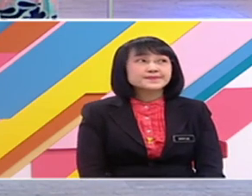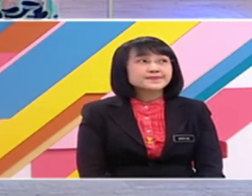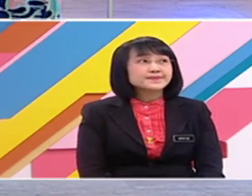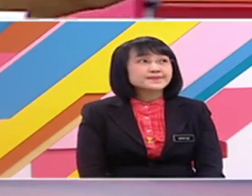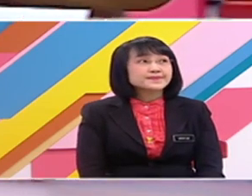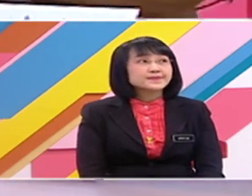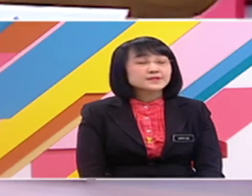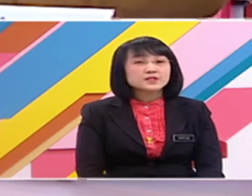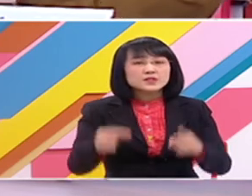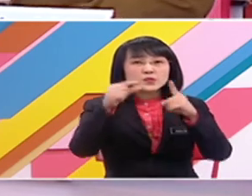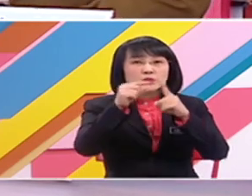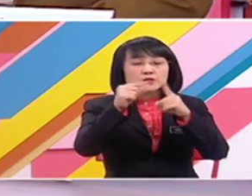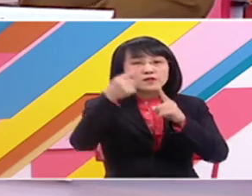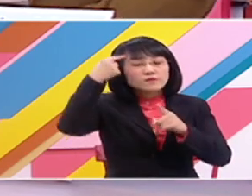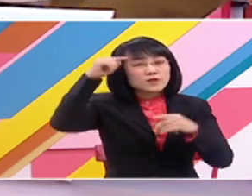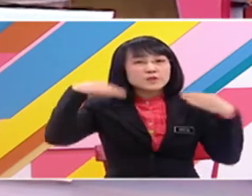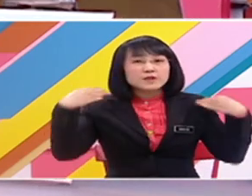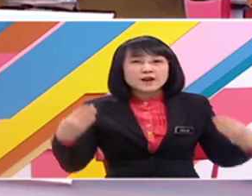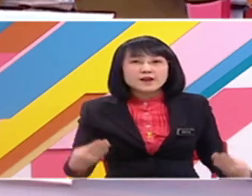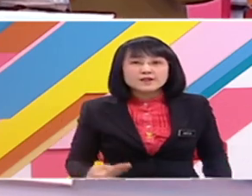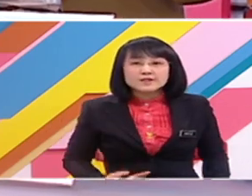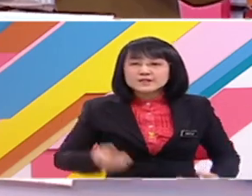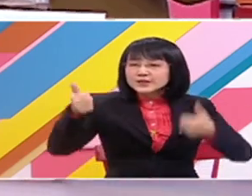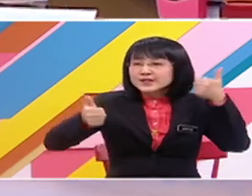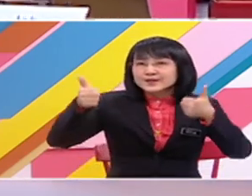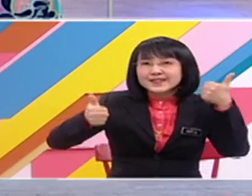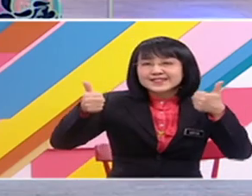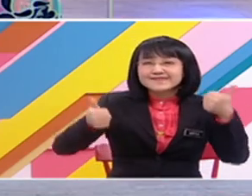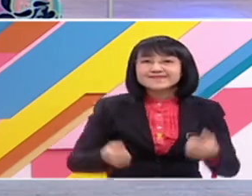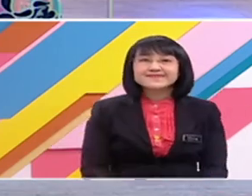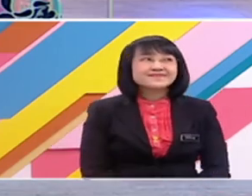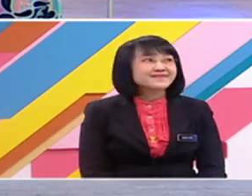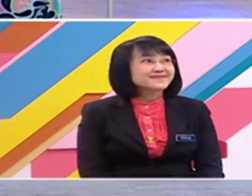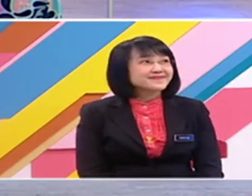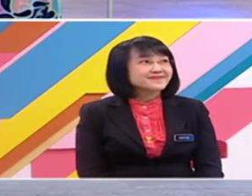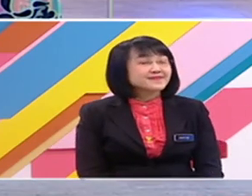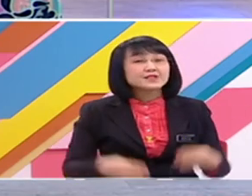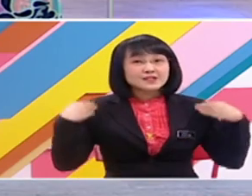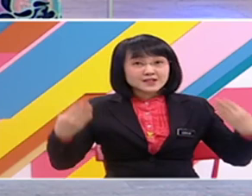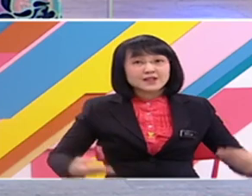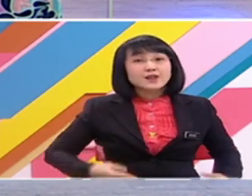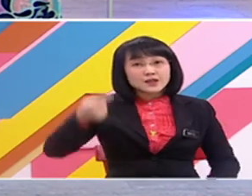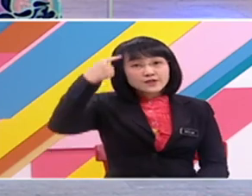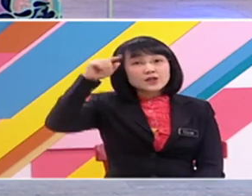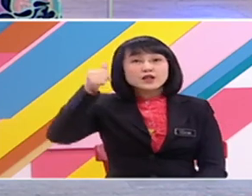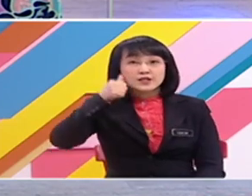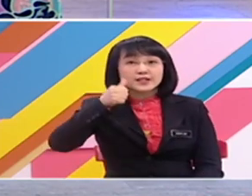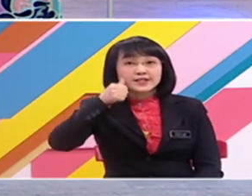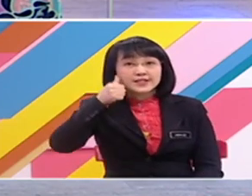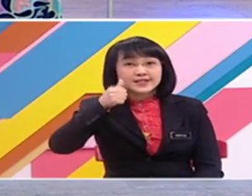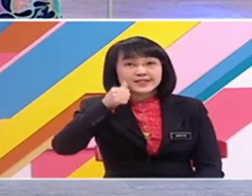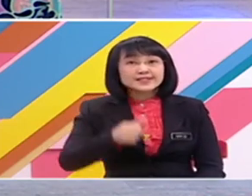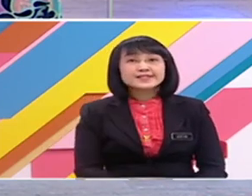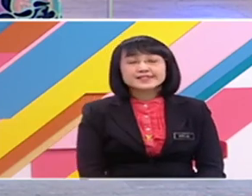blouse. The word for blouse, okay. First of all, I know blouse is for girls. So I would pick in